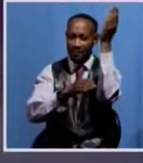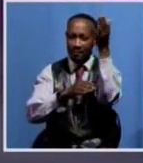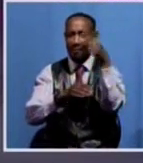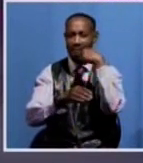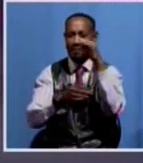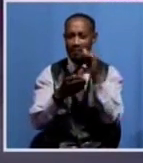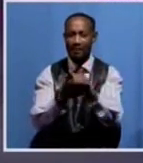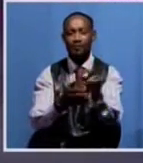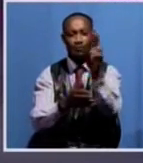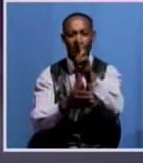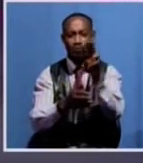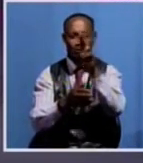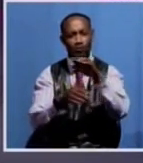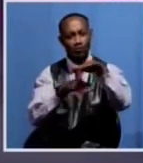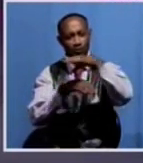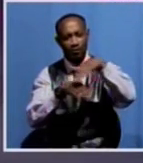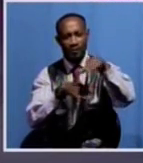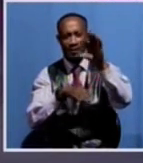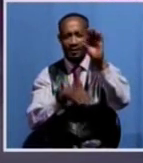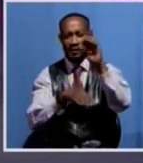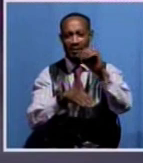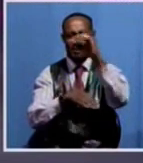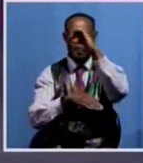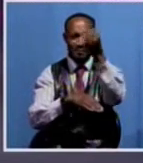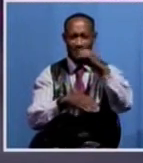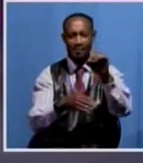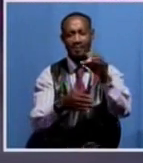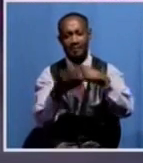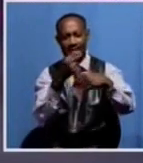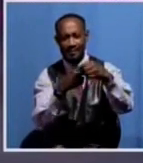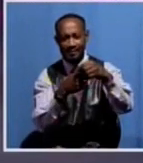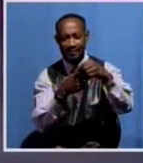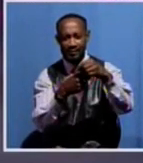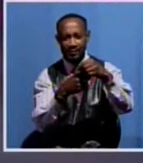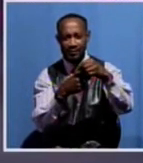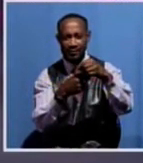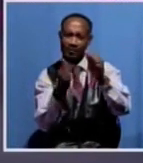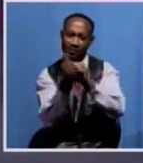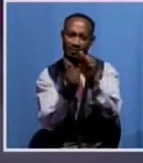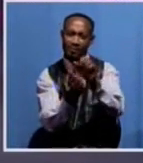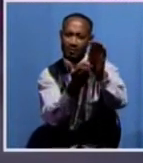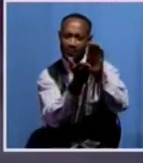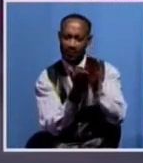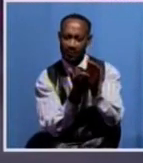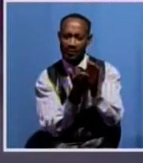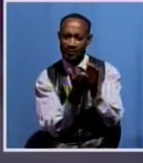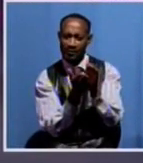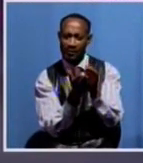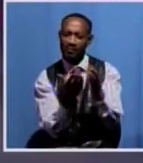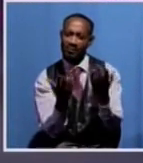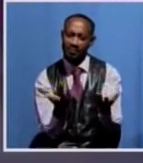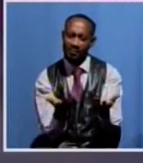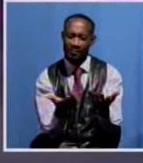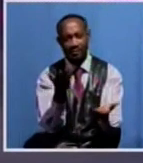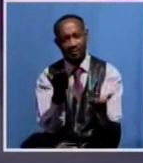were spending, was it over 90%? On just debt servicing and remuneration for wages, and then you remain with